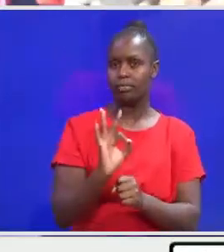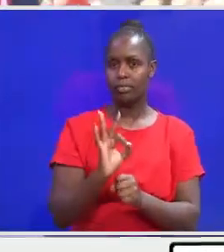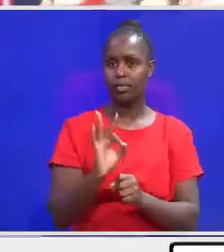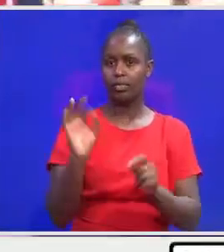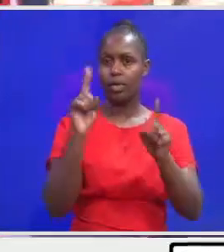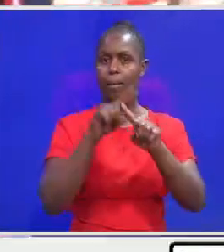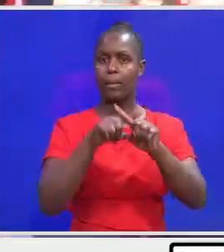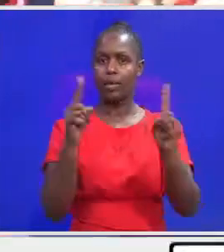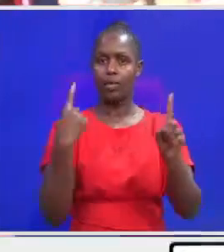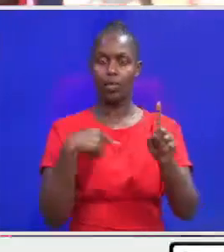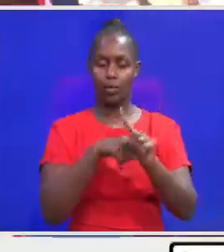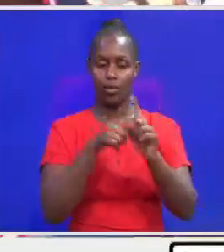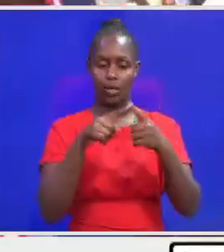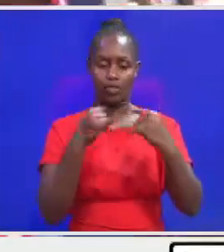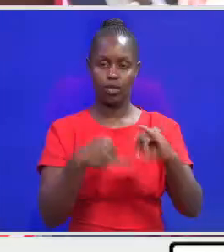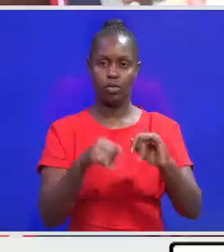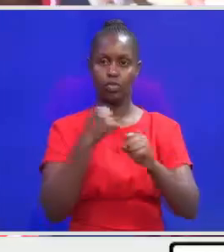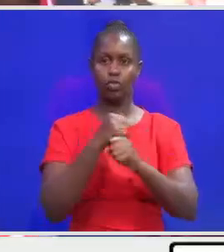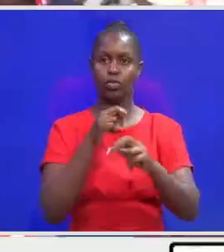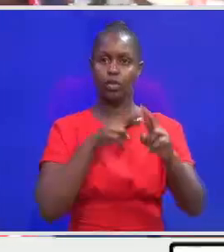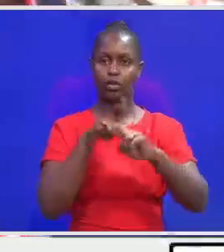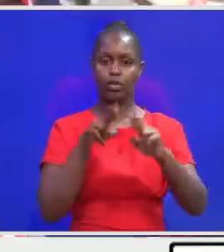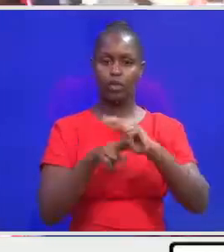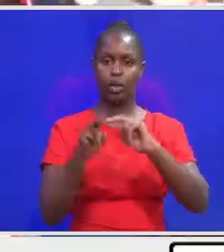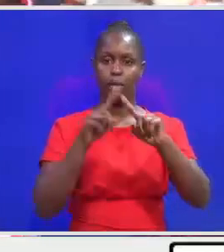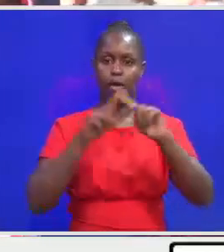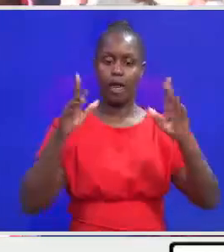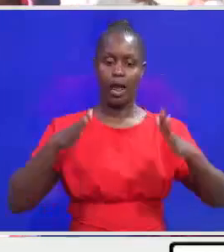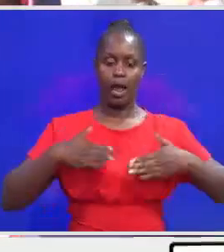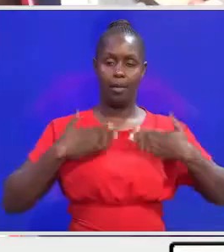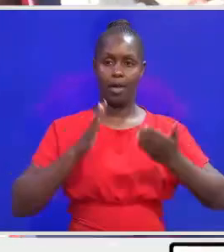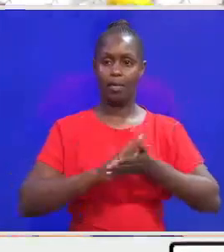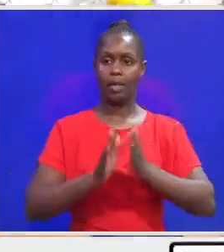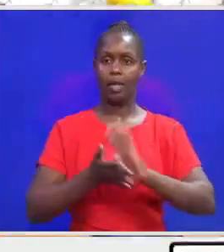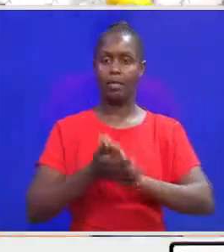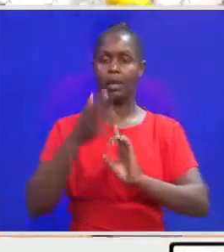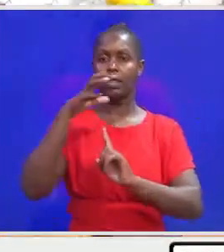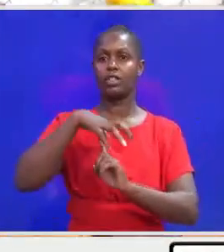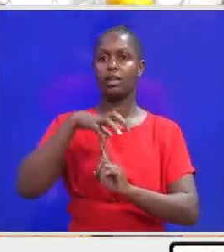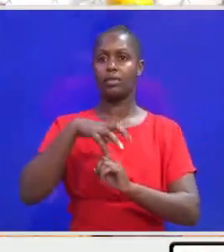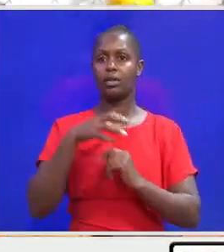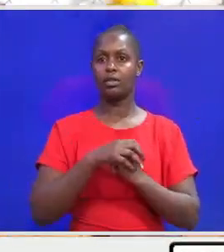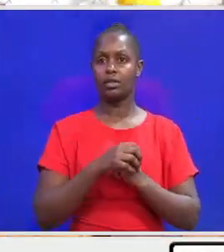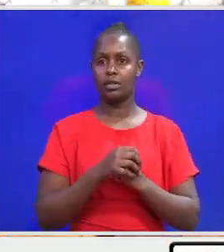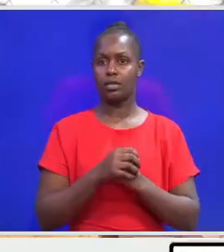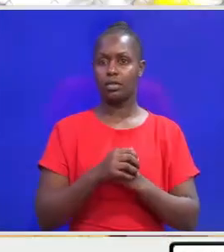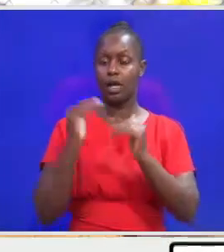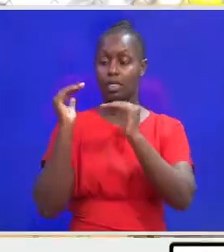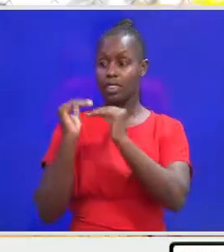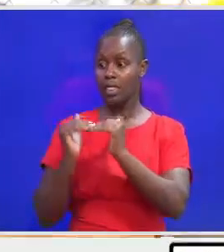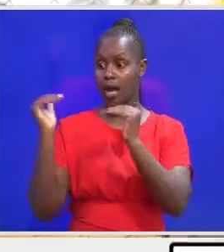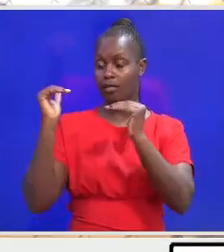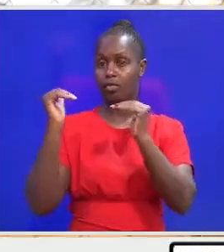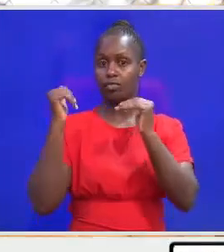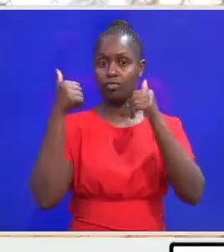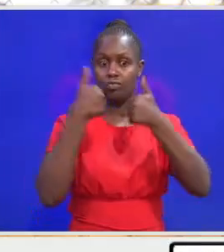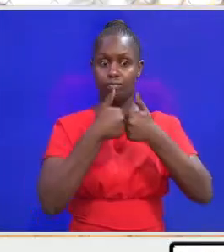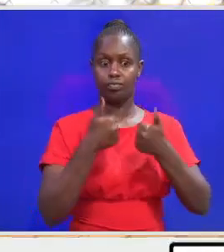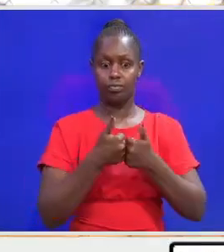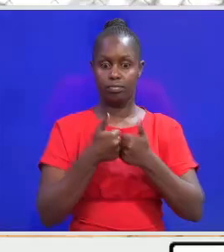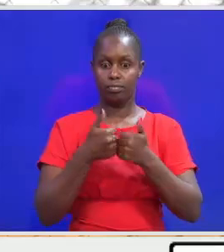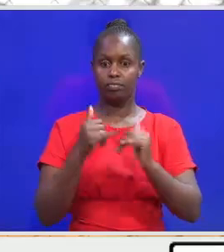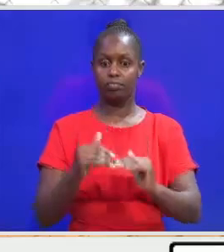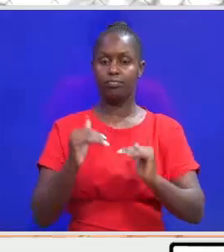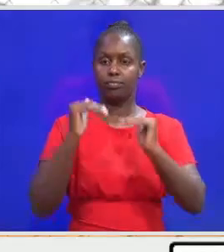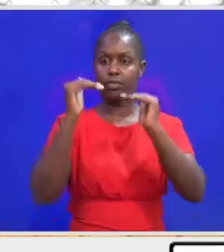revenge. Then I'm very happy that we are able to become a champion of the first league. Yes. So the level of the game has been increased, and